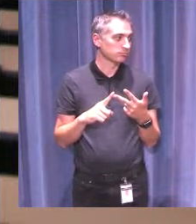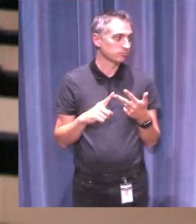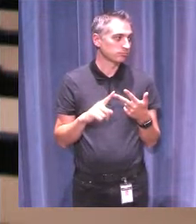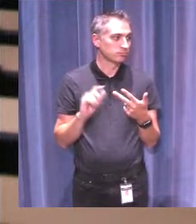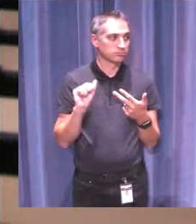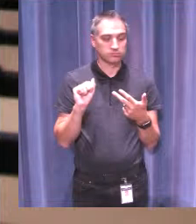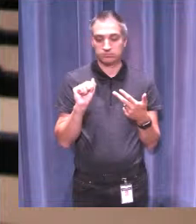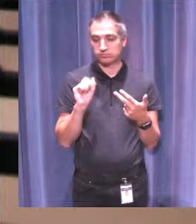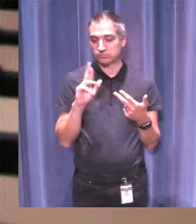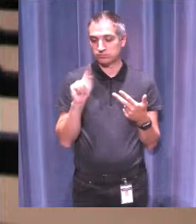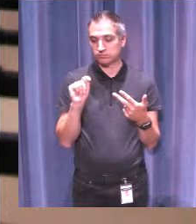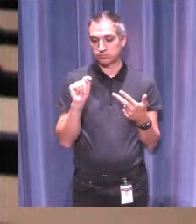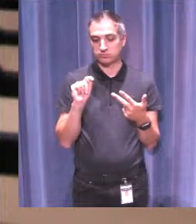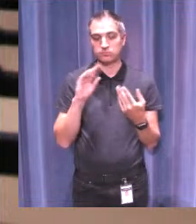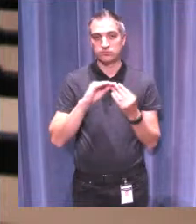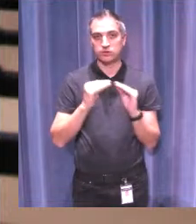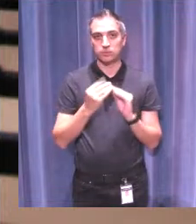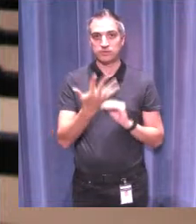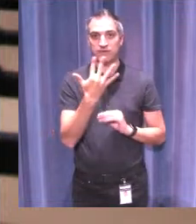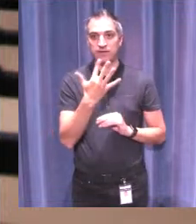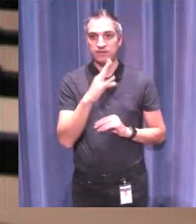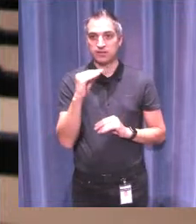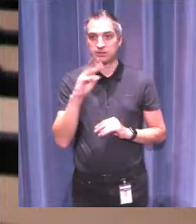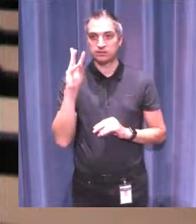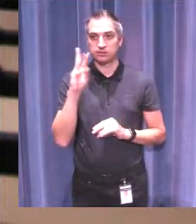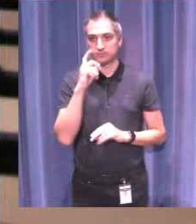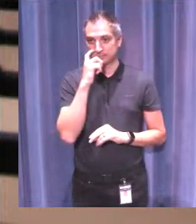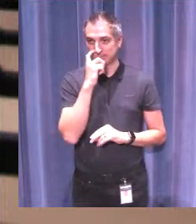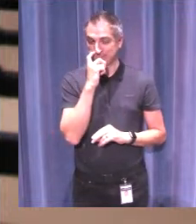Art, you're going to be 5 and 6.